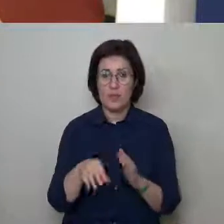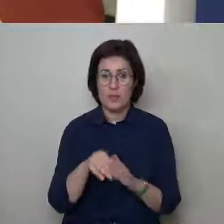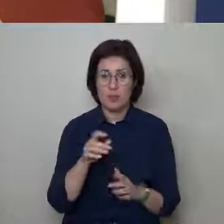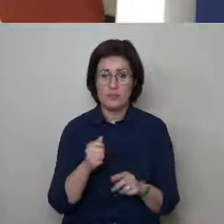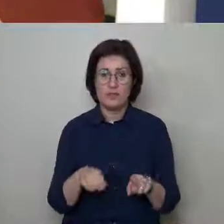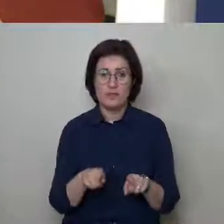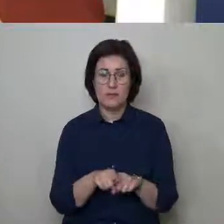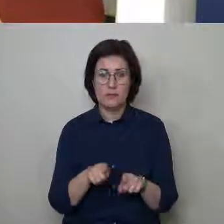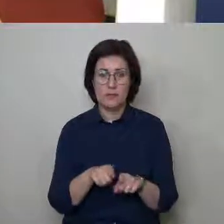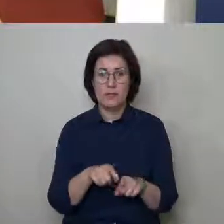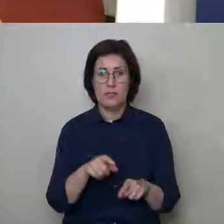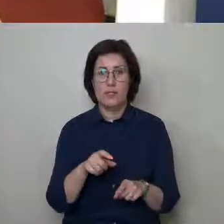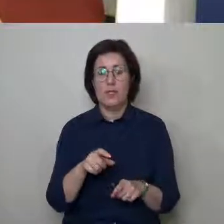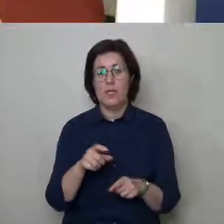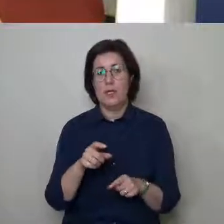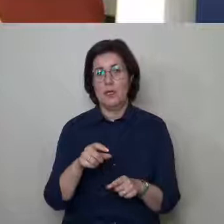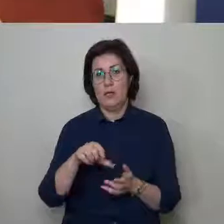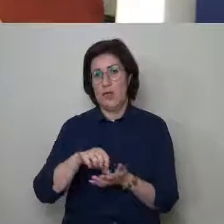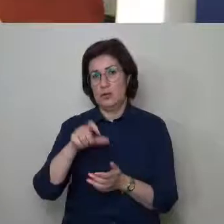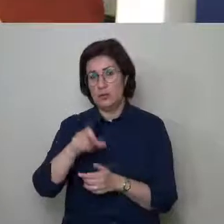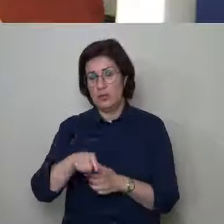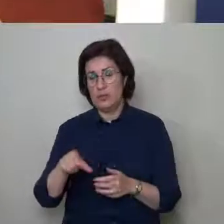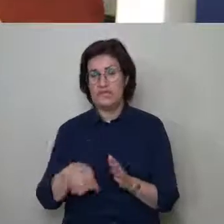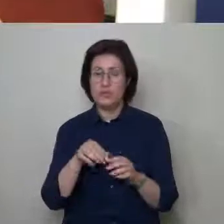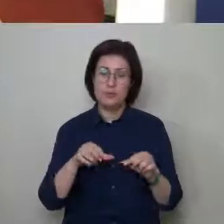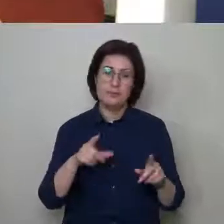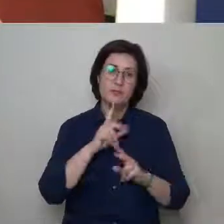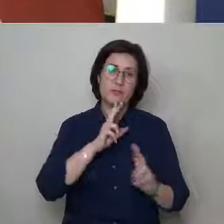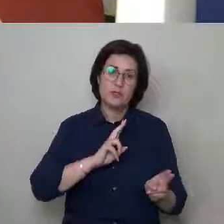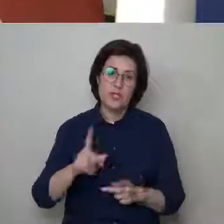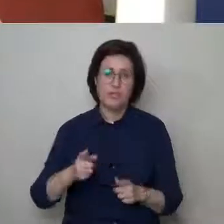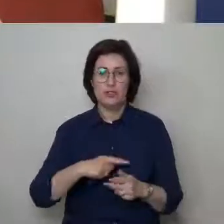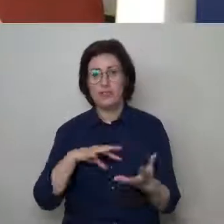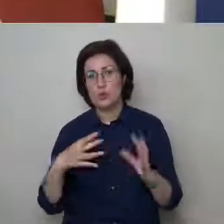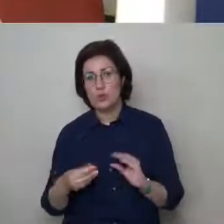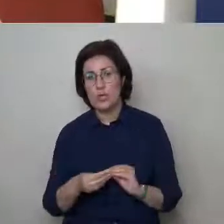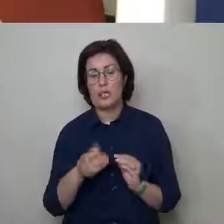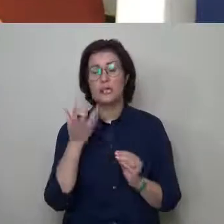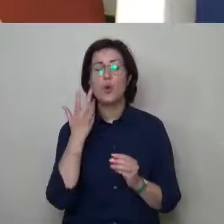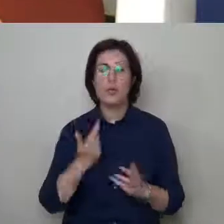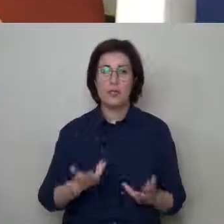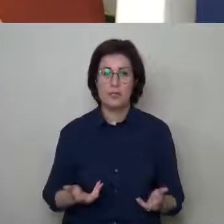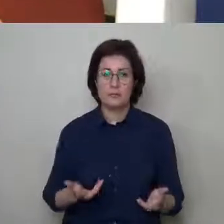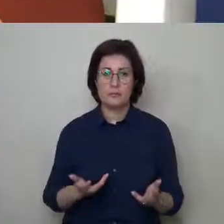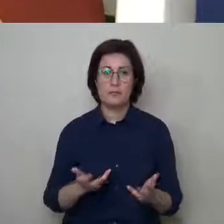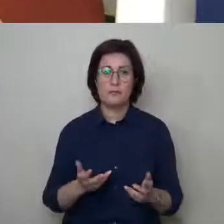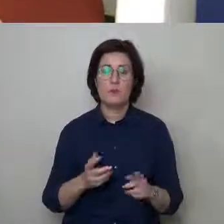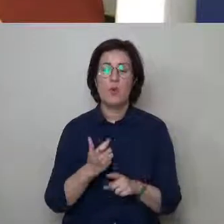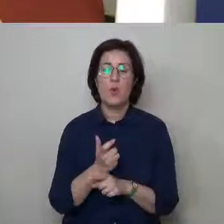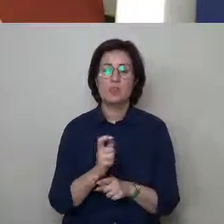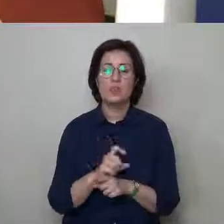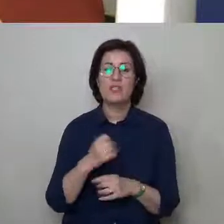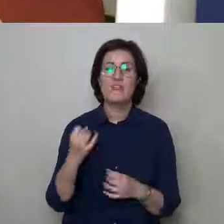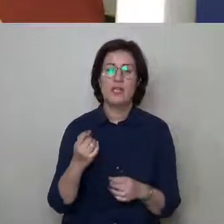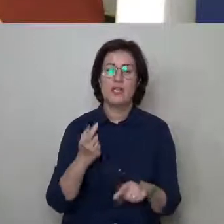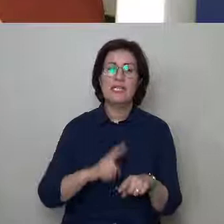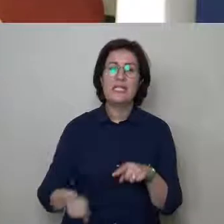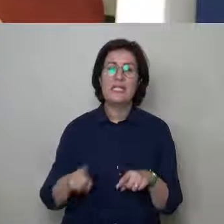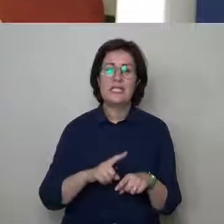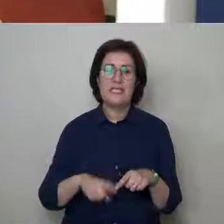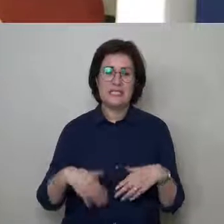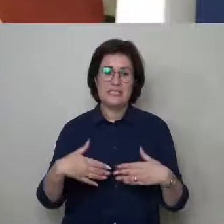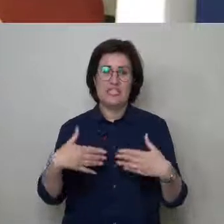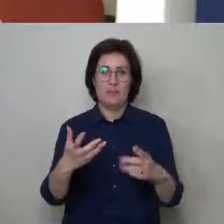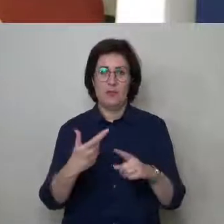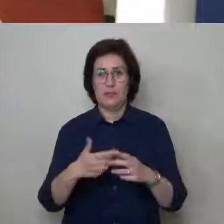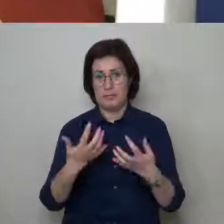complains? Voters or the subjects of the election process as they challenge the results? What is the